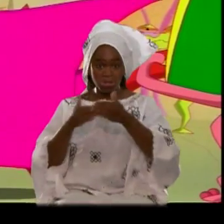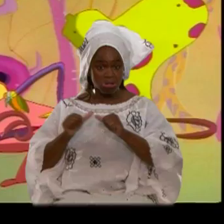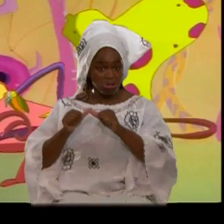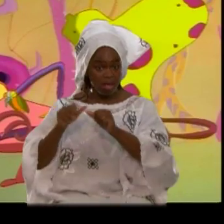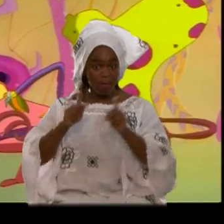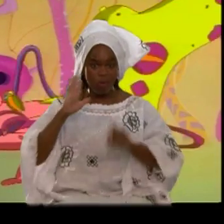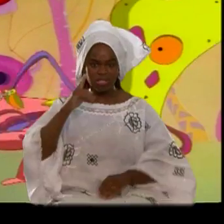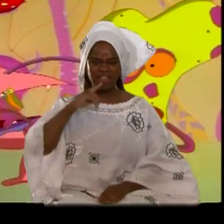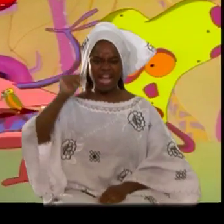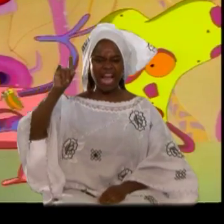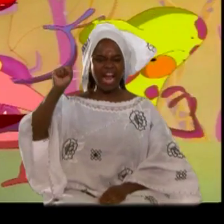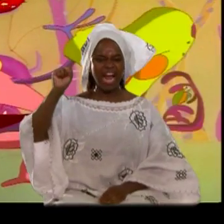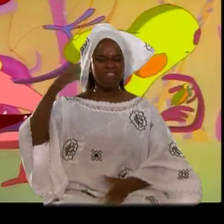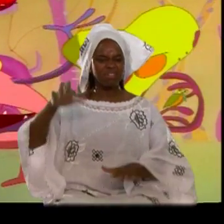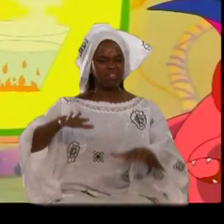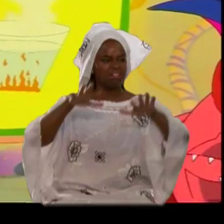is prevention.